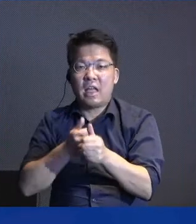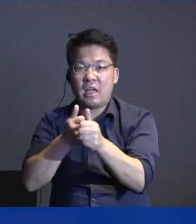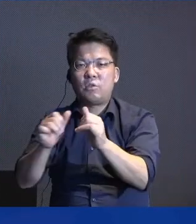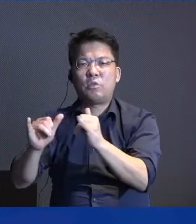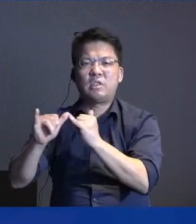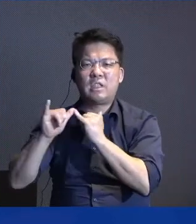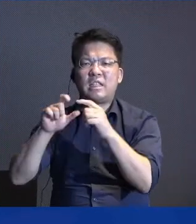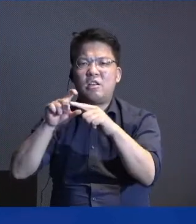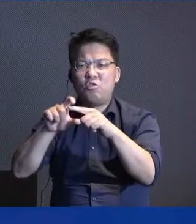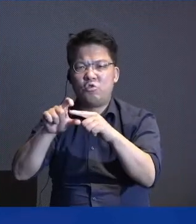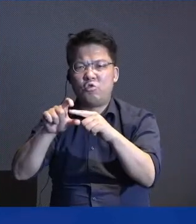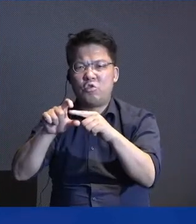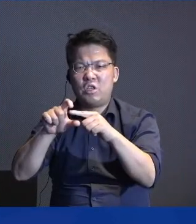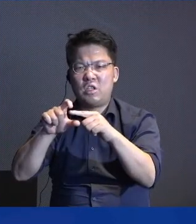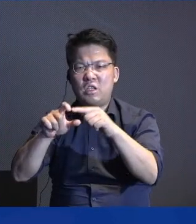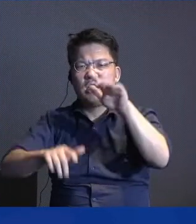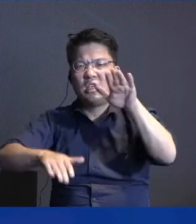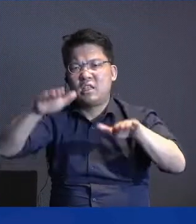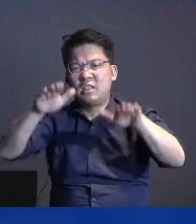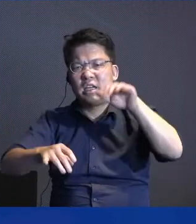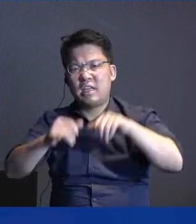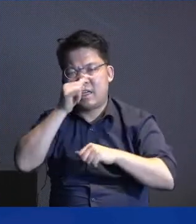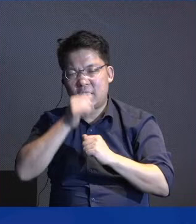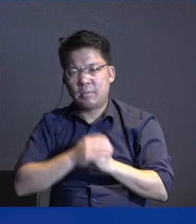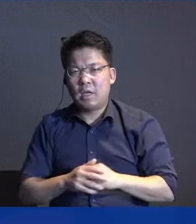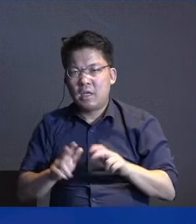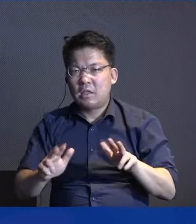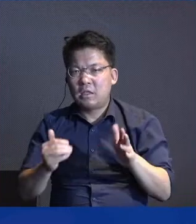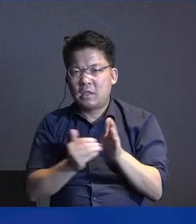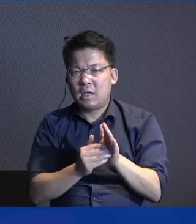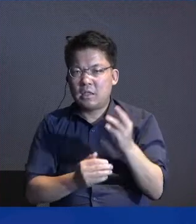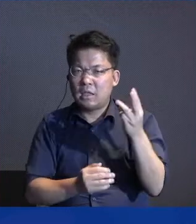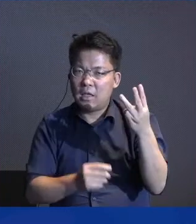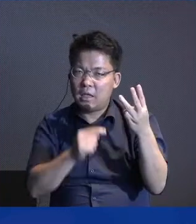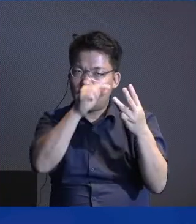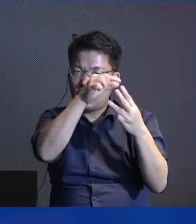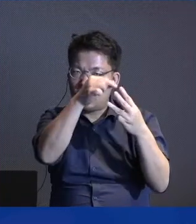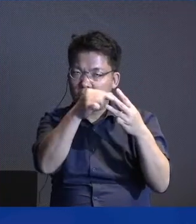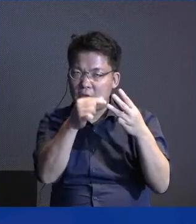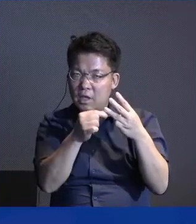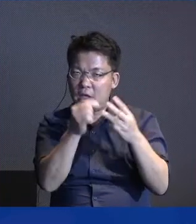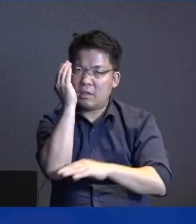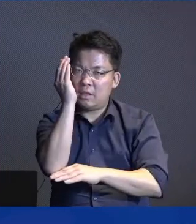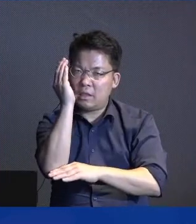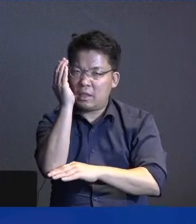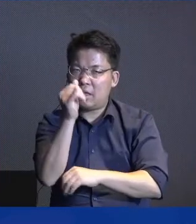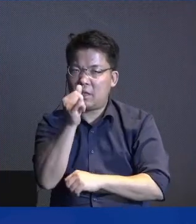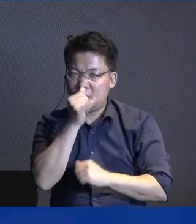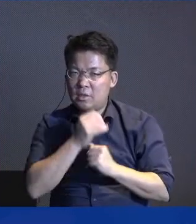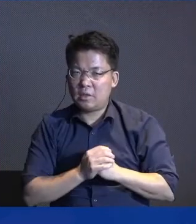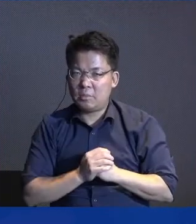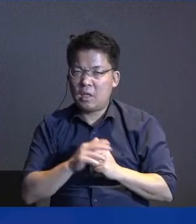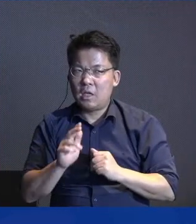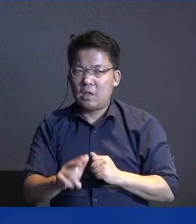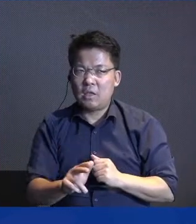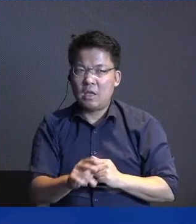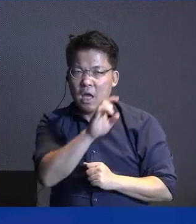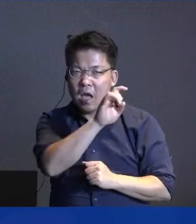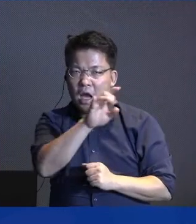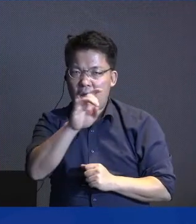of older adults in Europe. I would round up by noting that there are